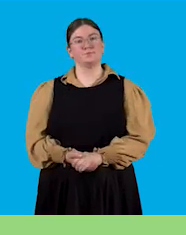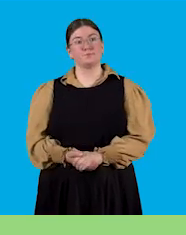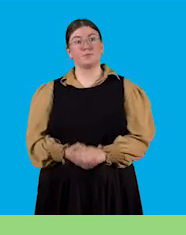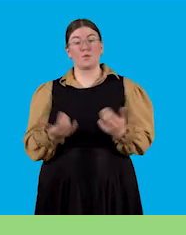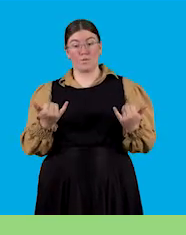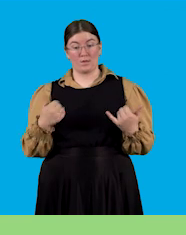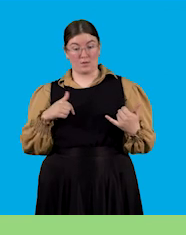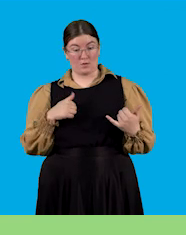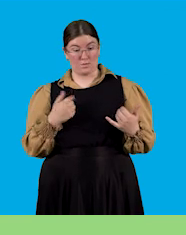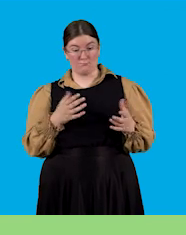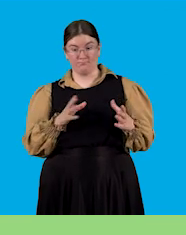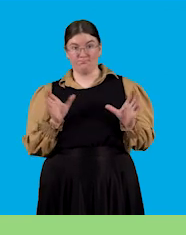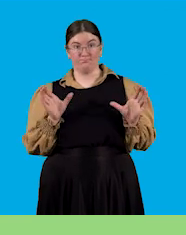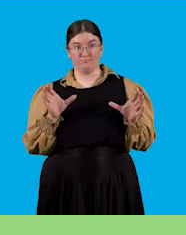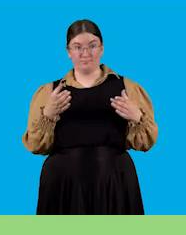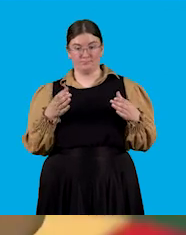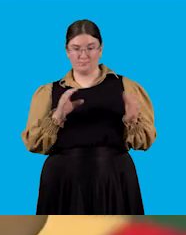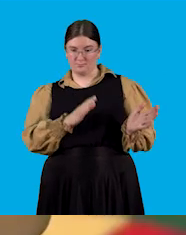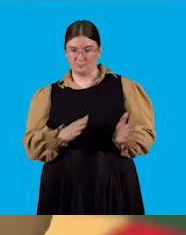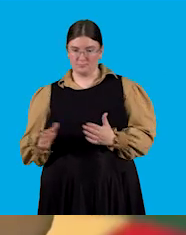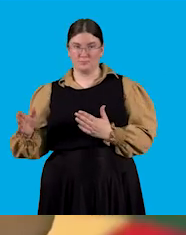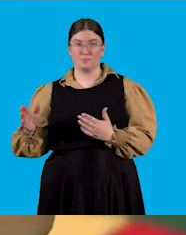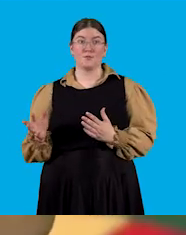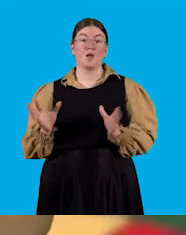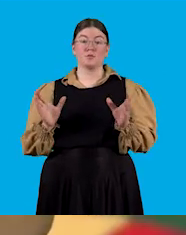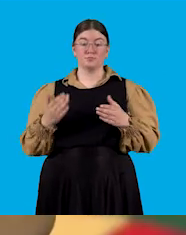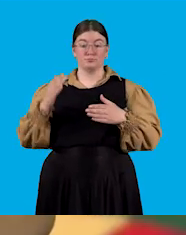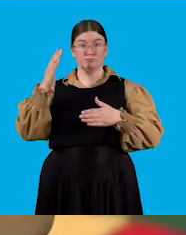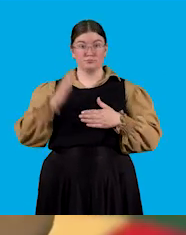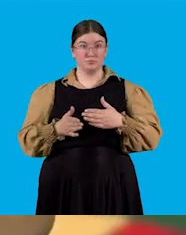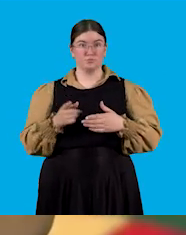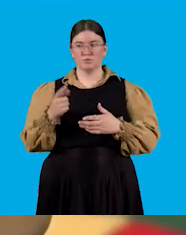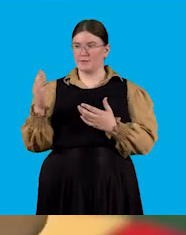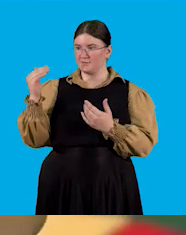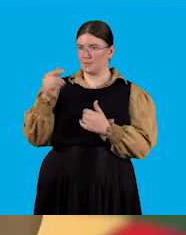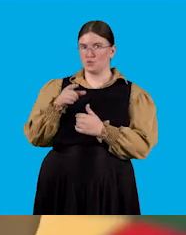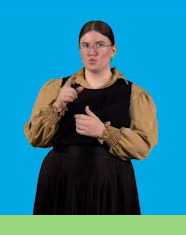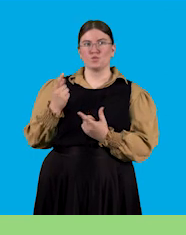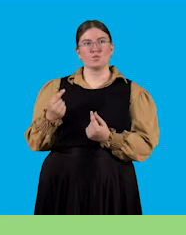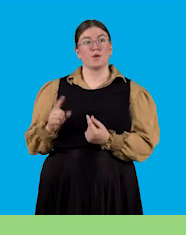As we move on to today's lesson, at the end of the lesson, you will be expected to